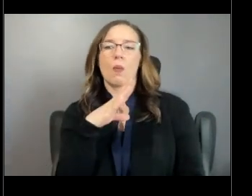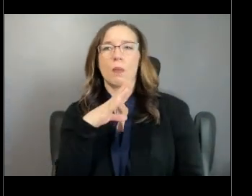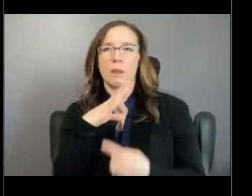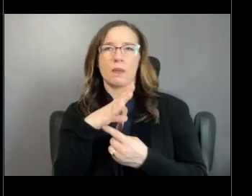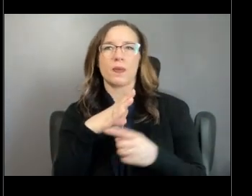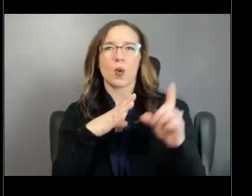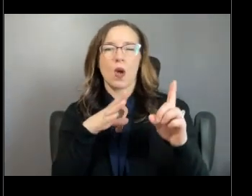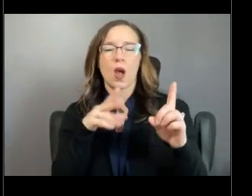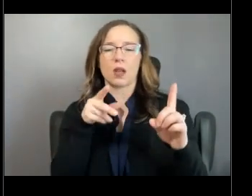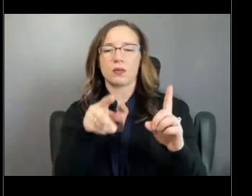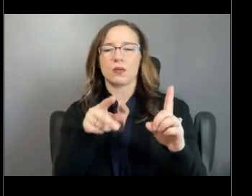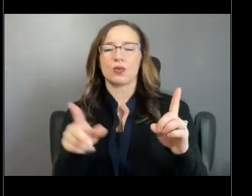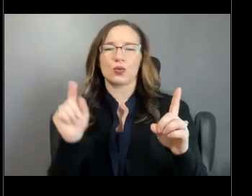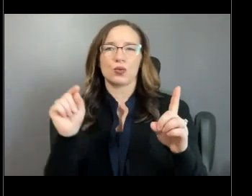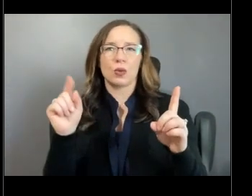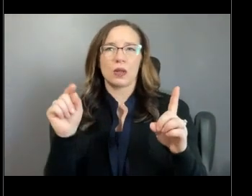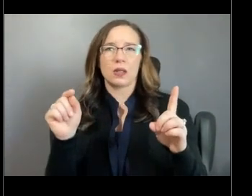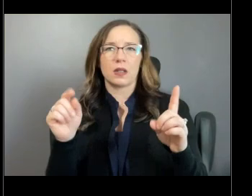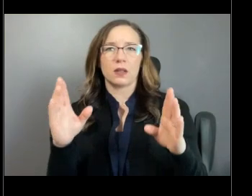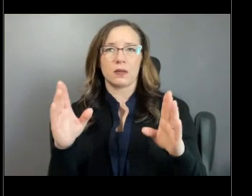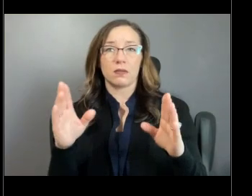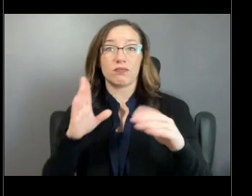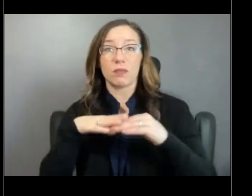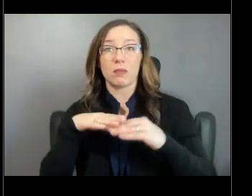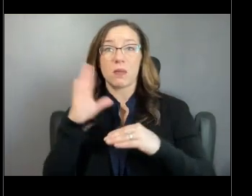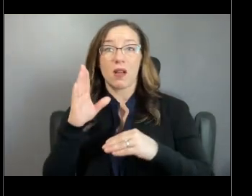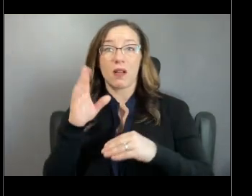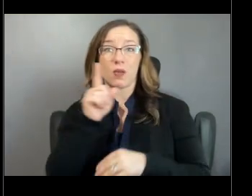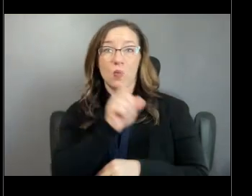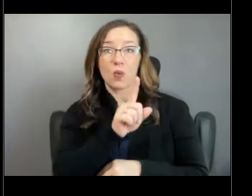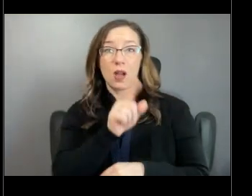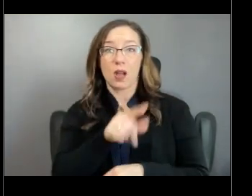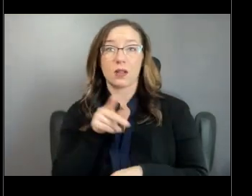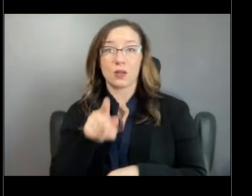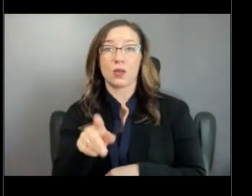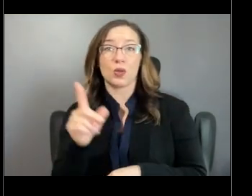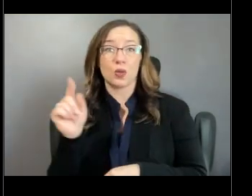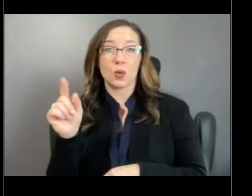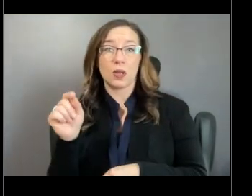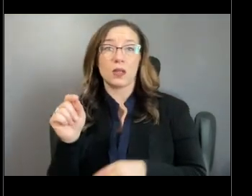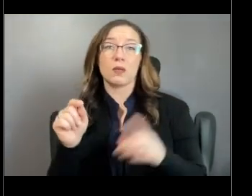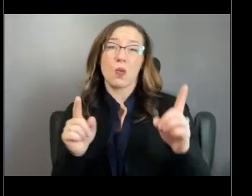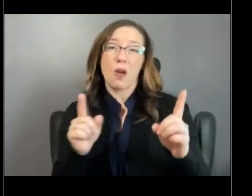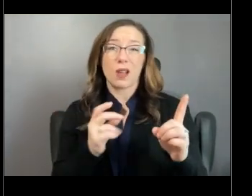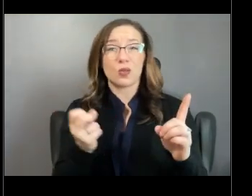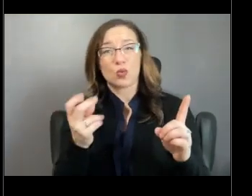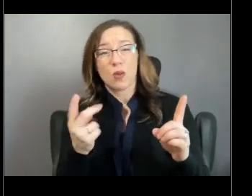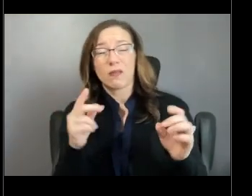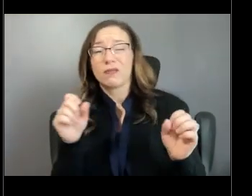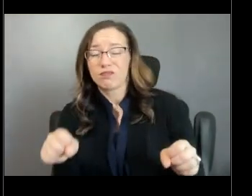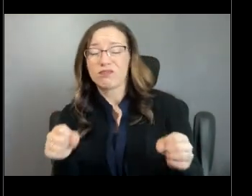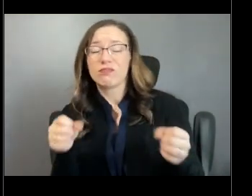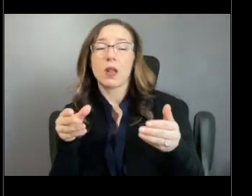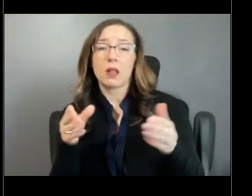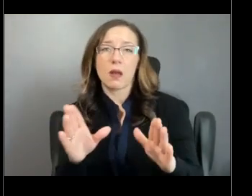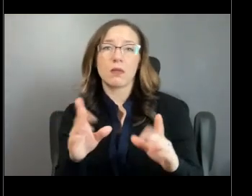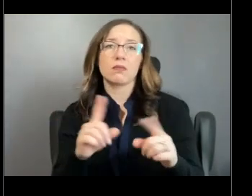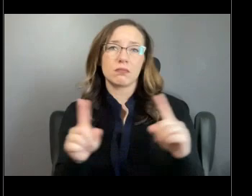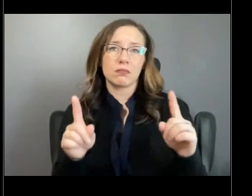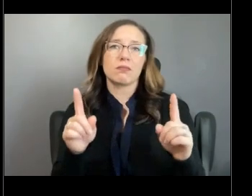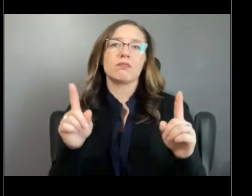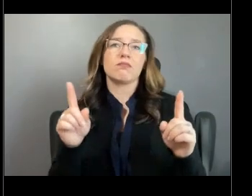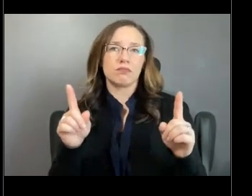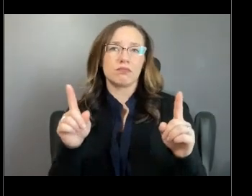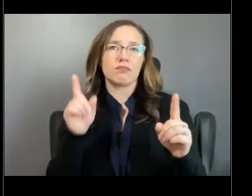20. Slopes greater than 1 to 20, up to 1 to 12, are allowed, but they